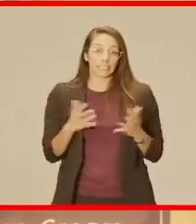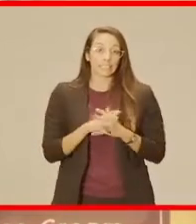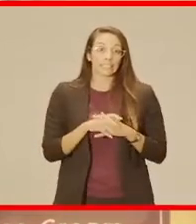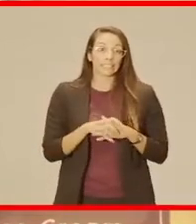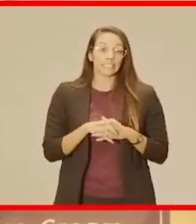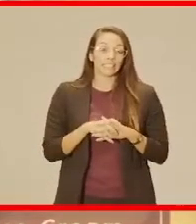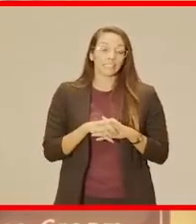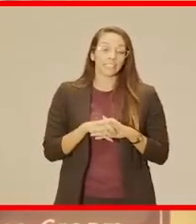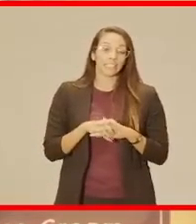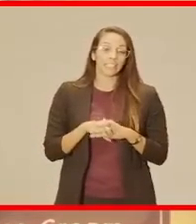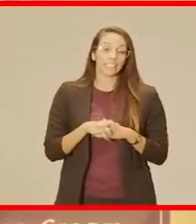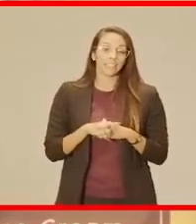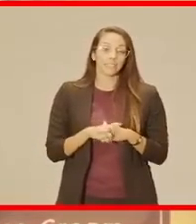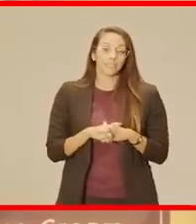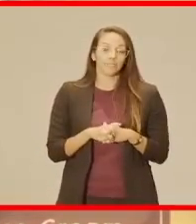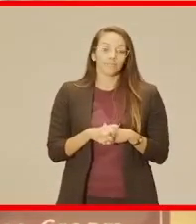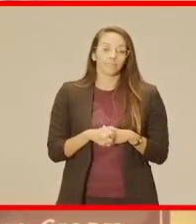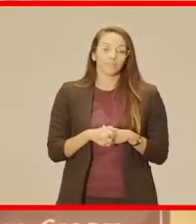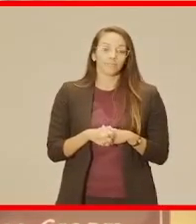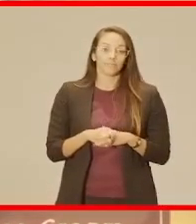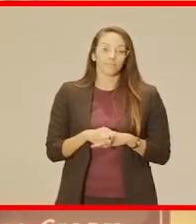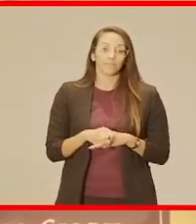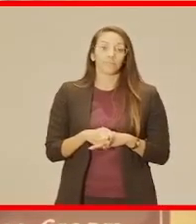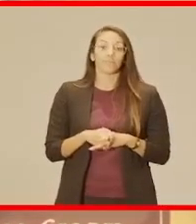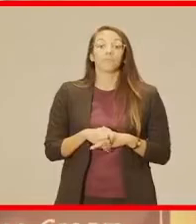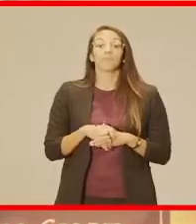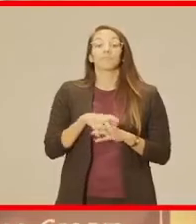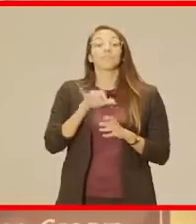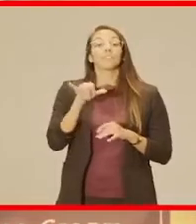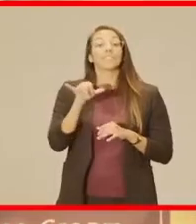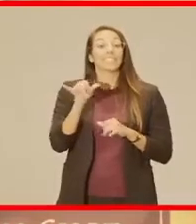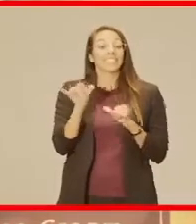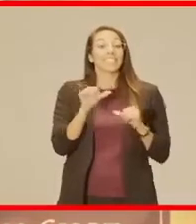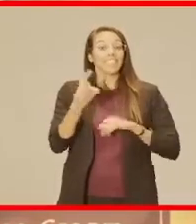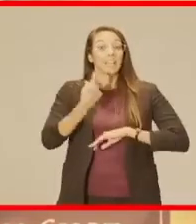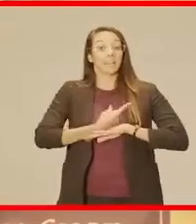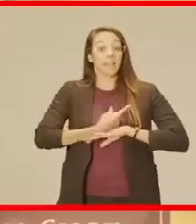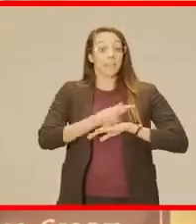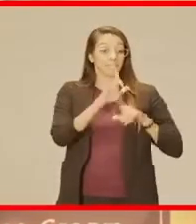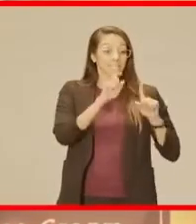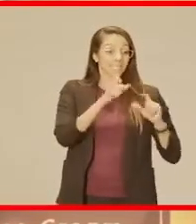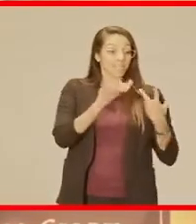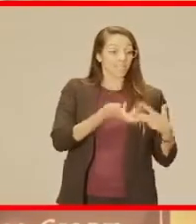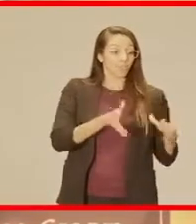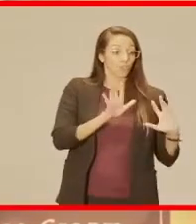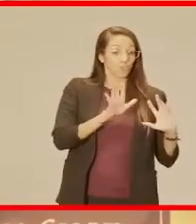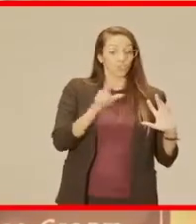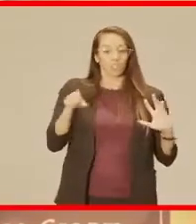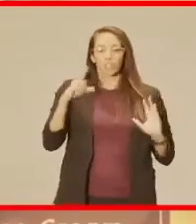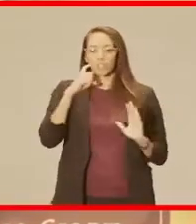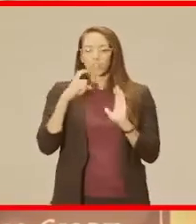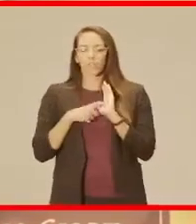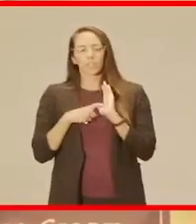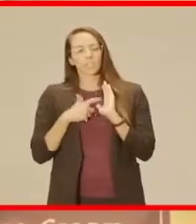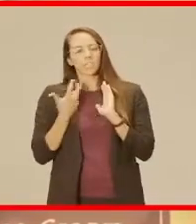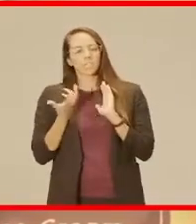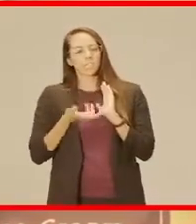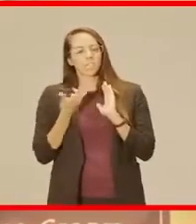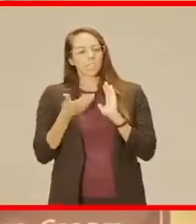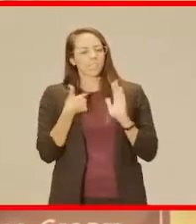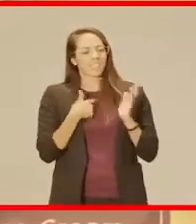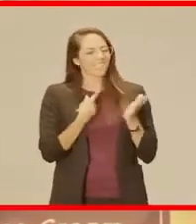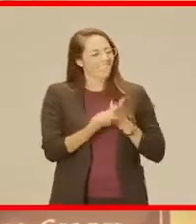And on that same day, she discovers she's not doing well on a test. She